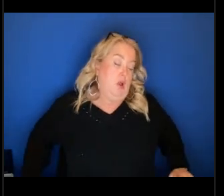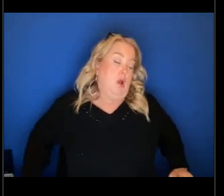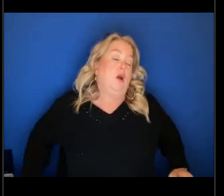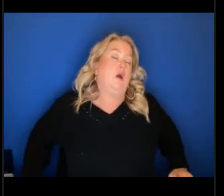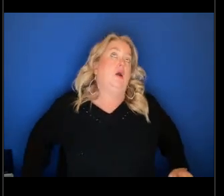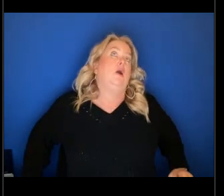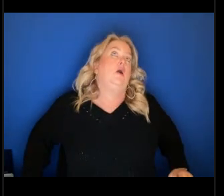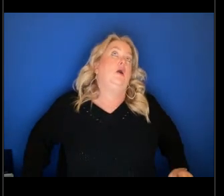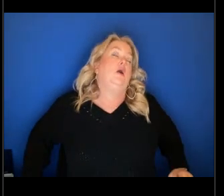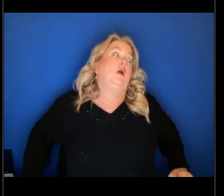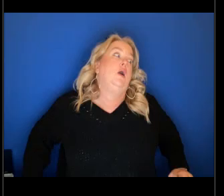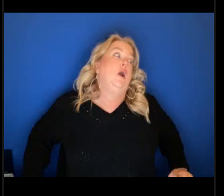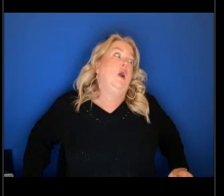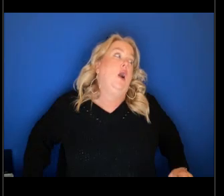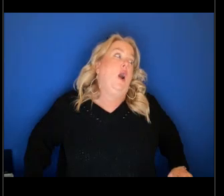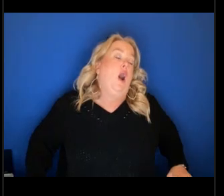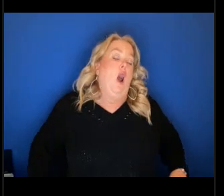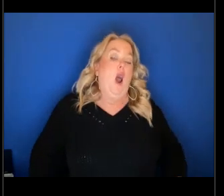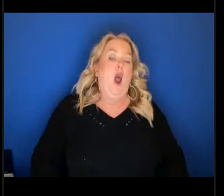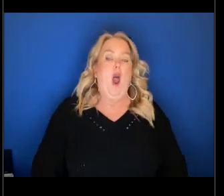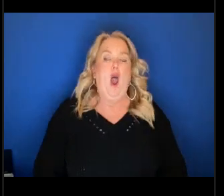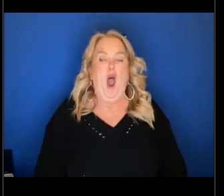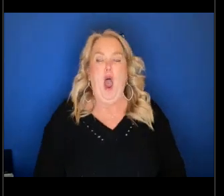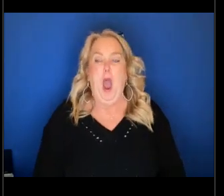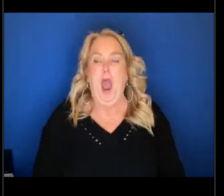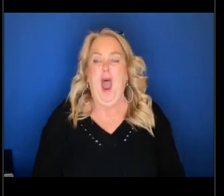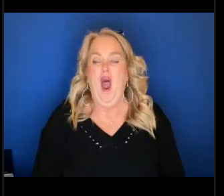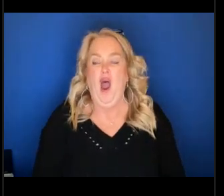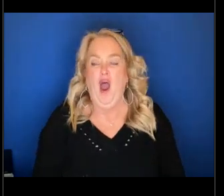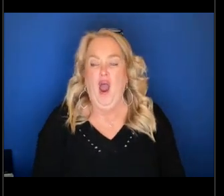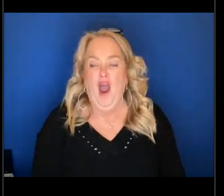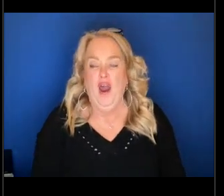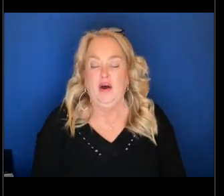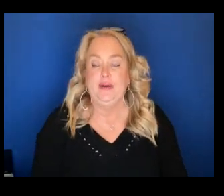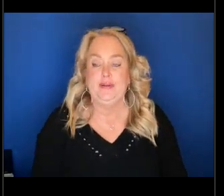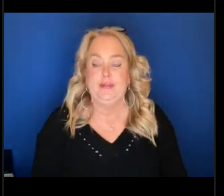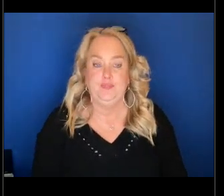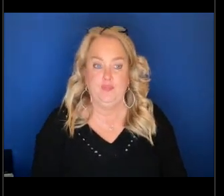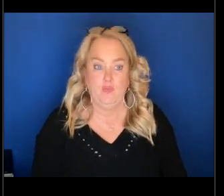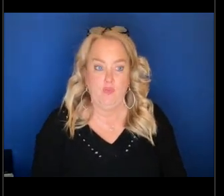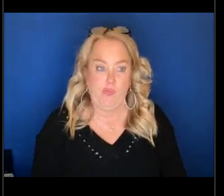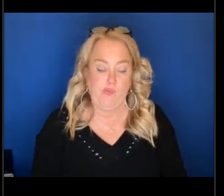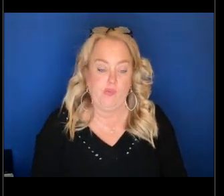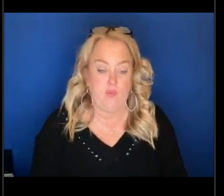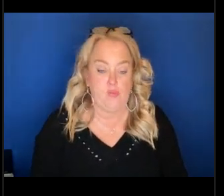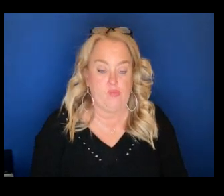site should be no higher than 48 inches above the ground level.